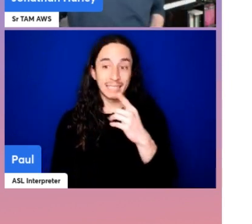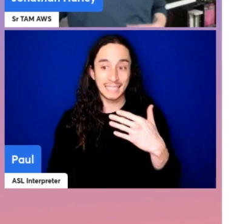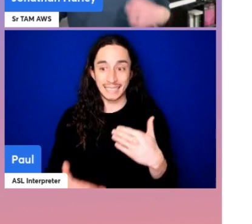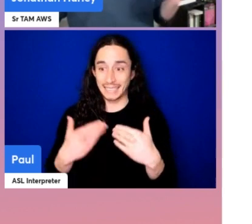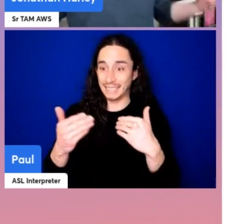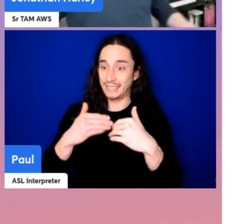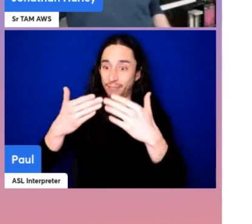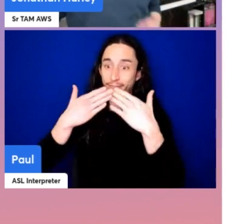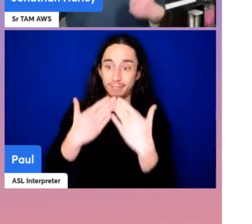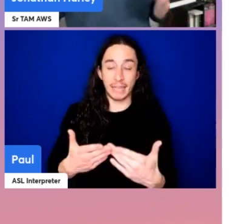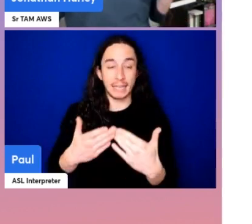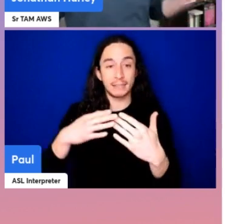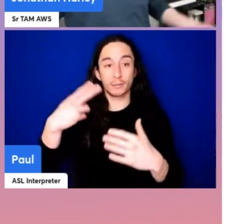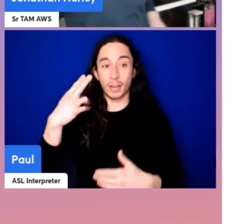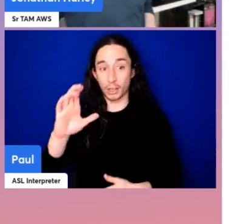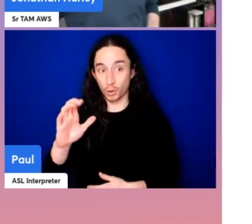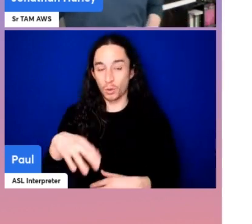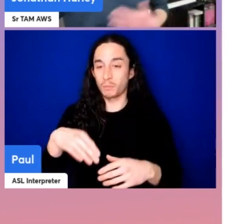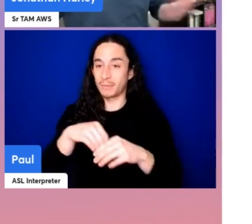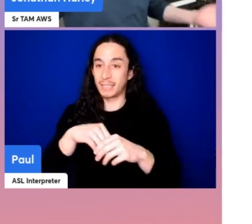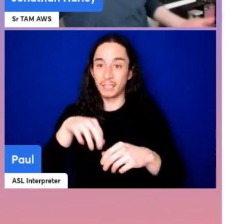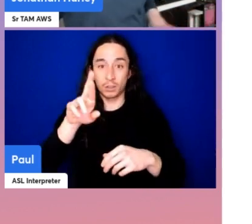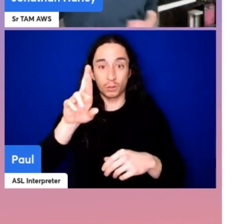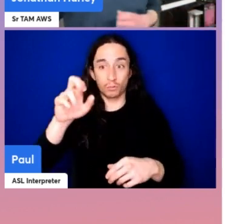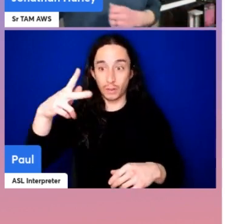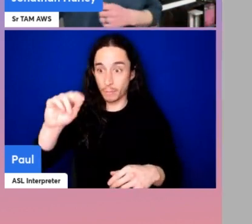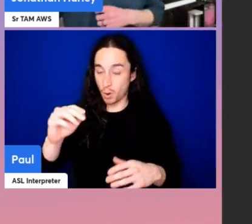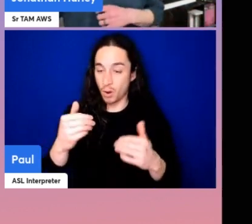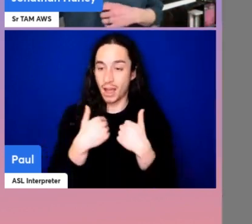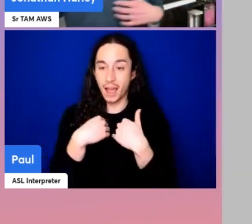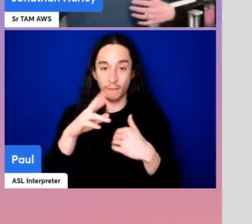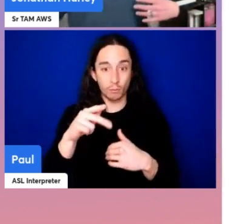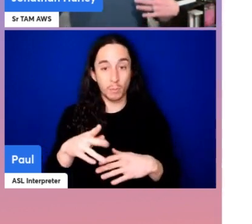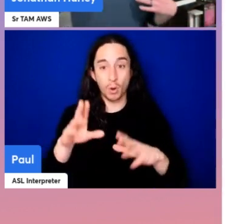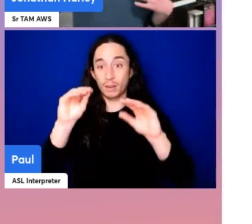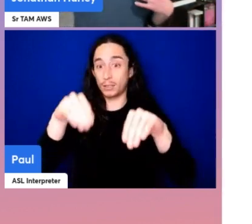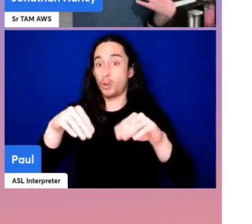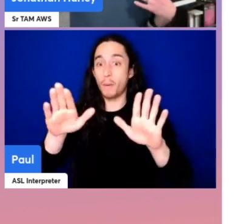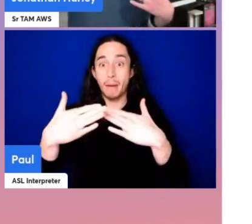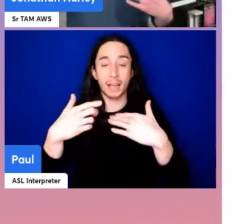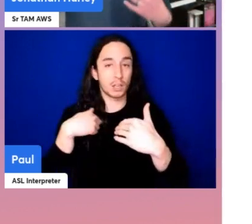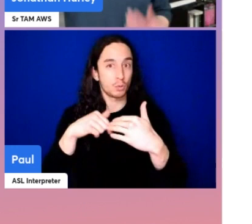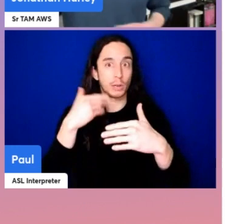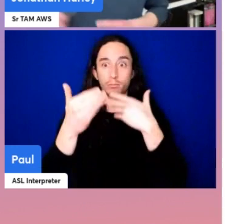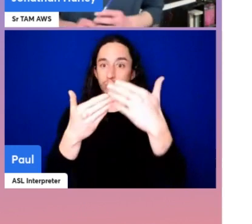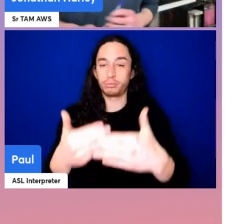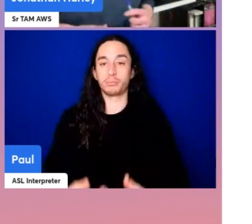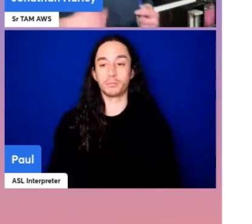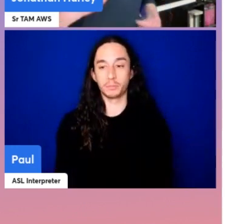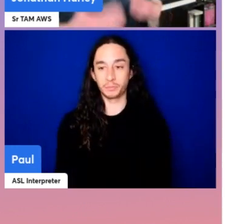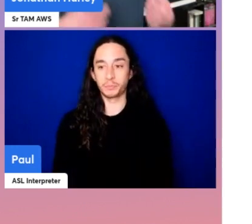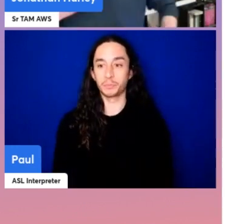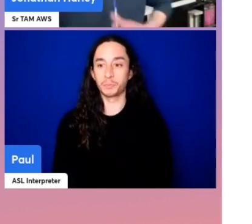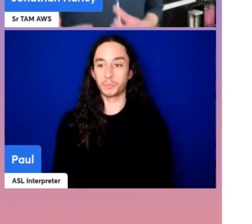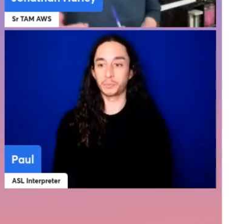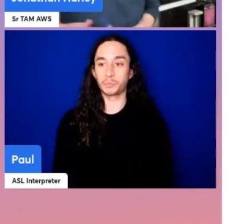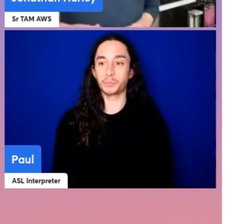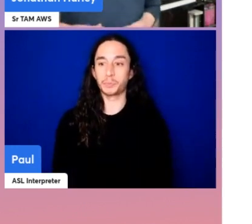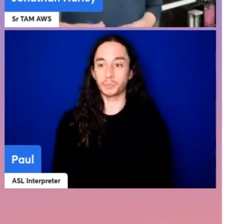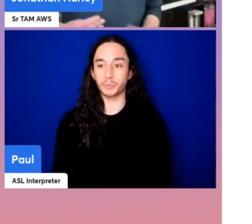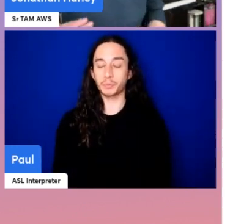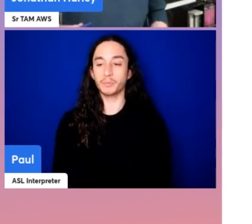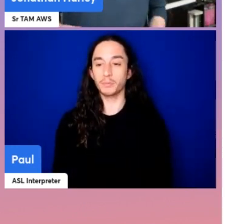there in the repo, we add the repo, we install the package, we're off to the races. We do need to make a couple of